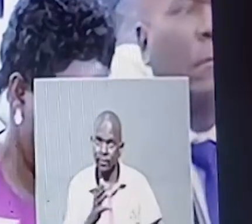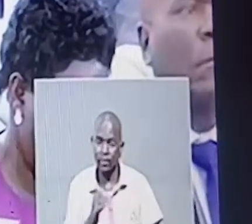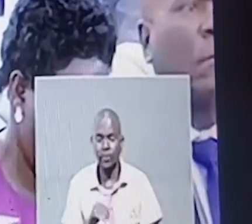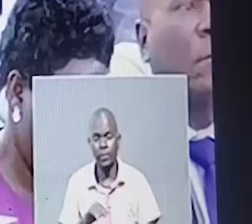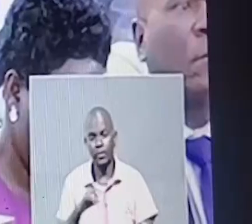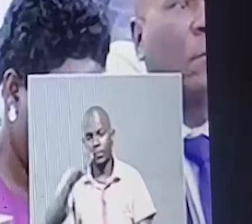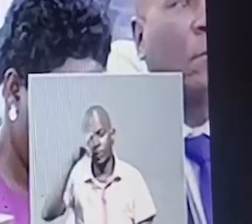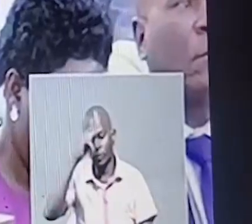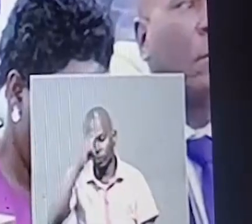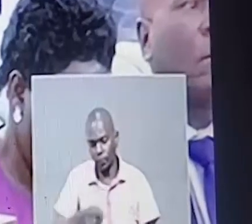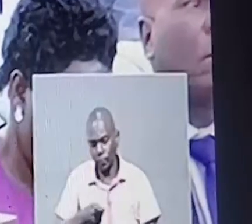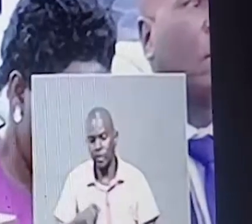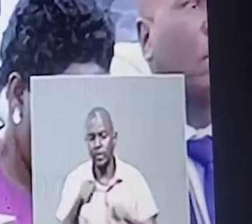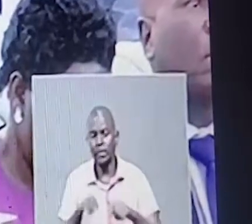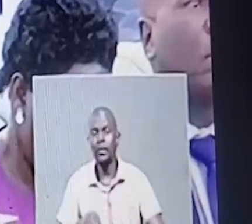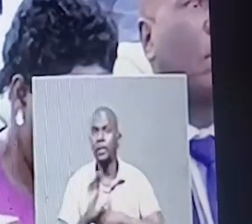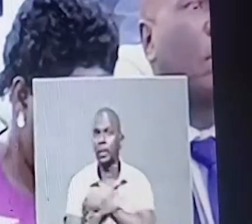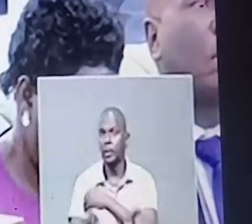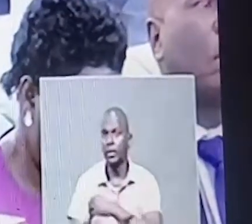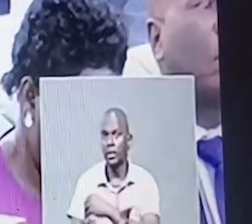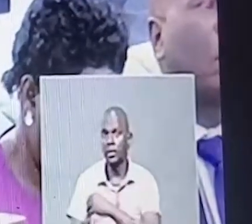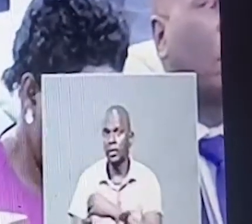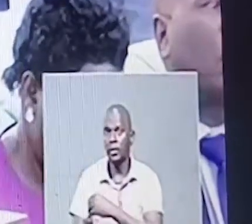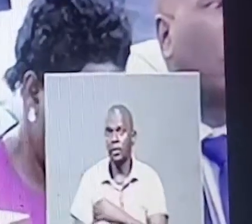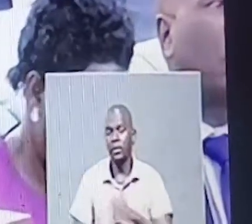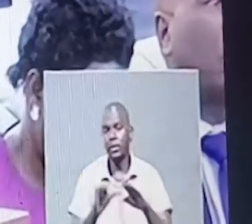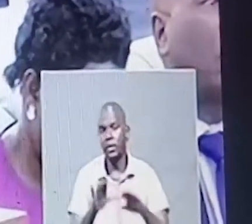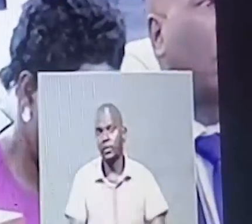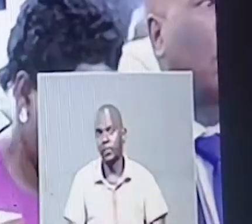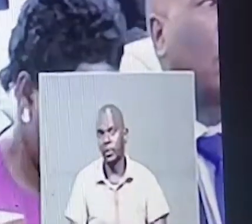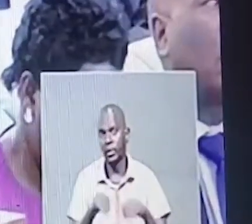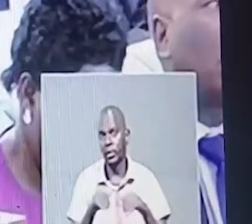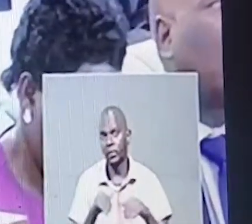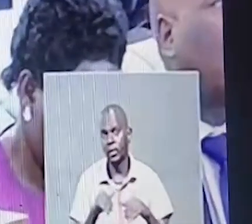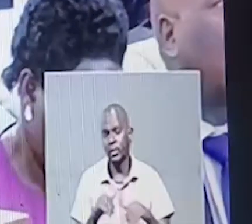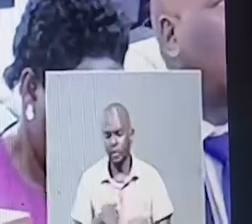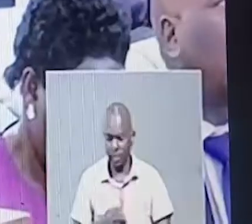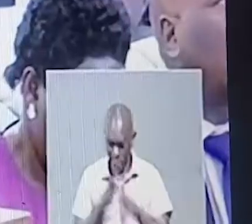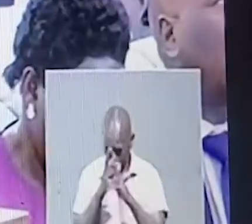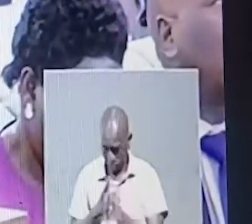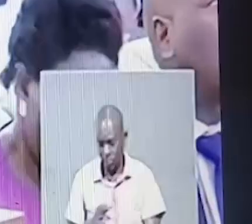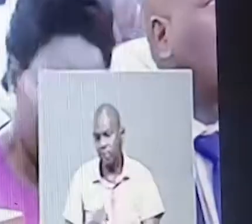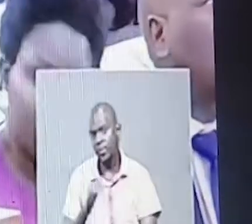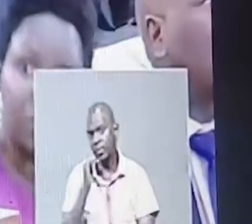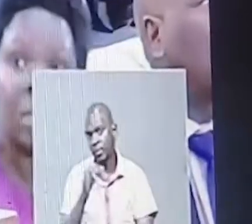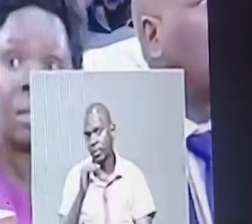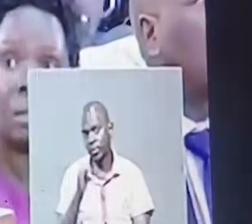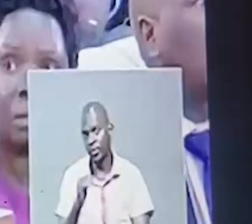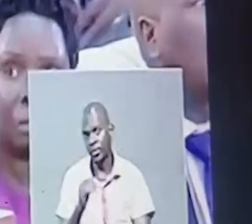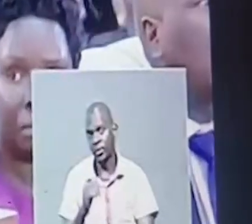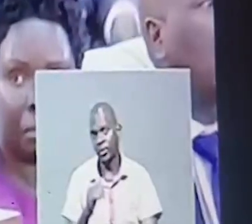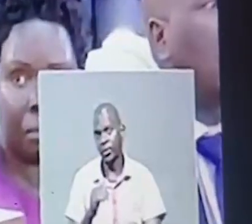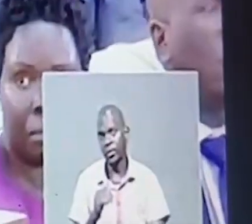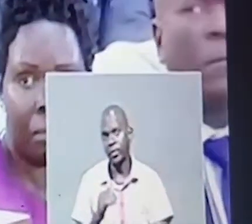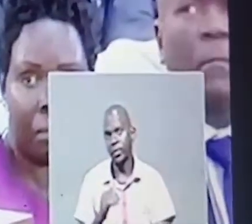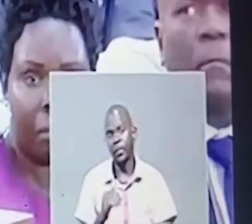ruling this country? Are you fairly ruling this parliament? Honourable Speaker, I think we are running